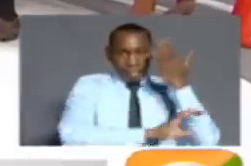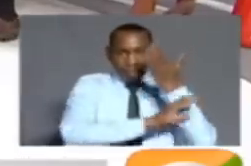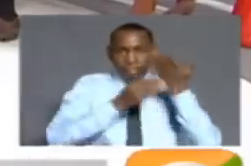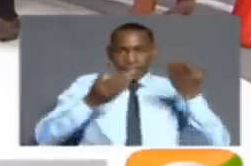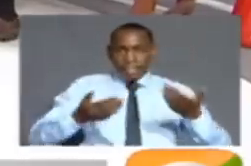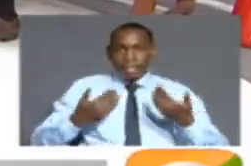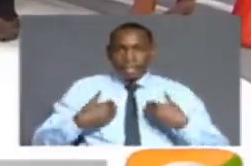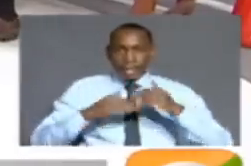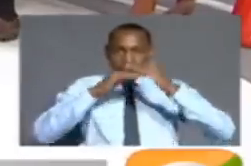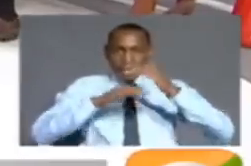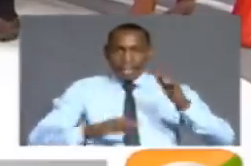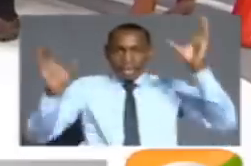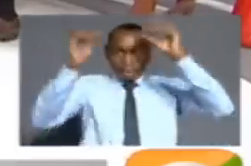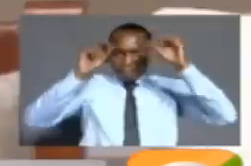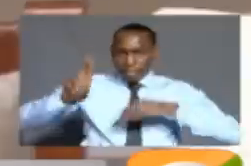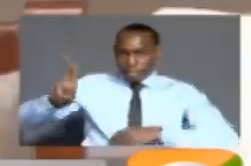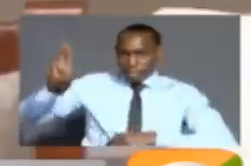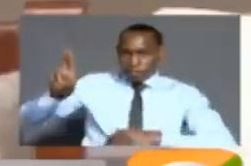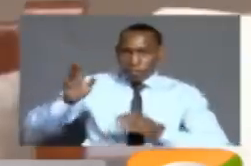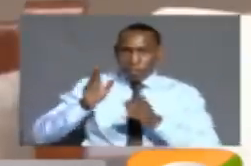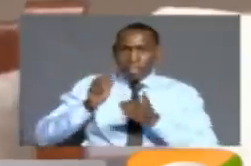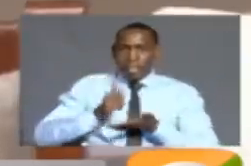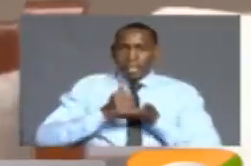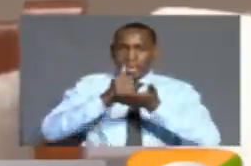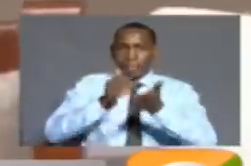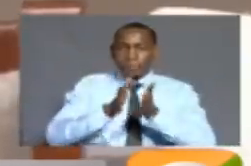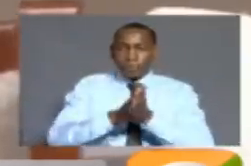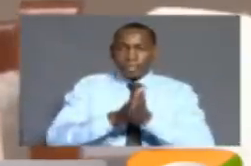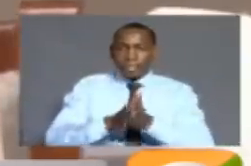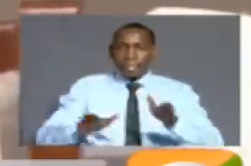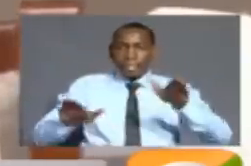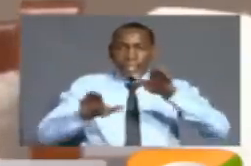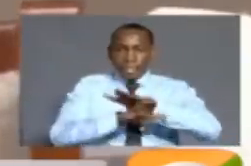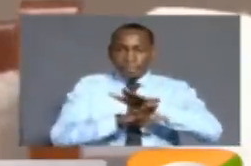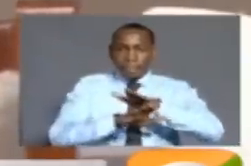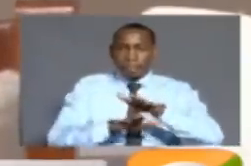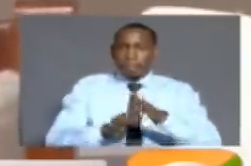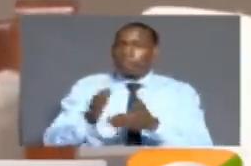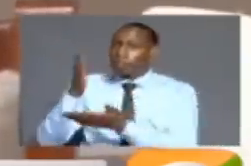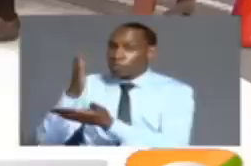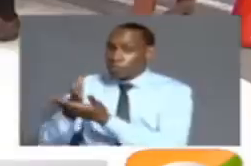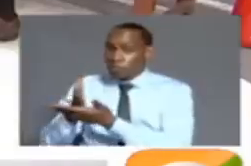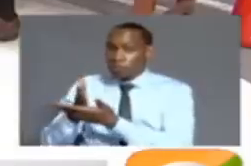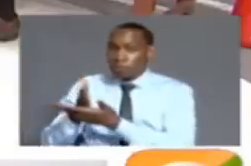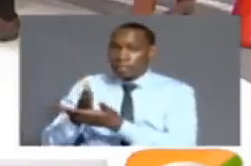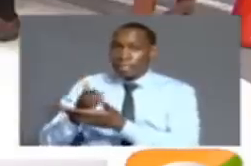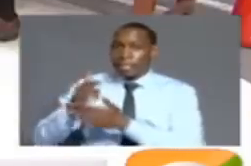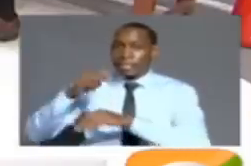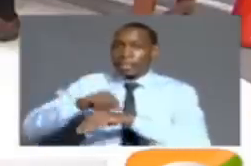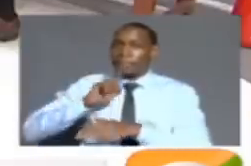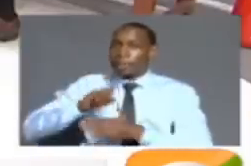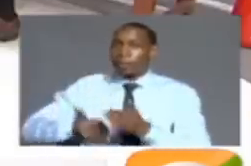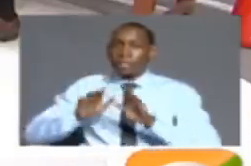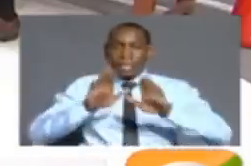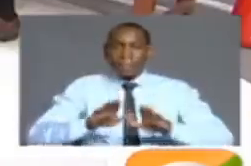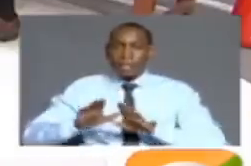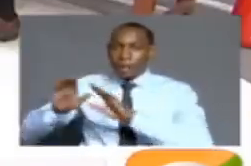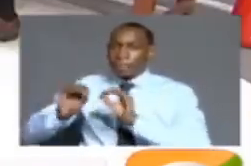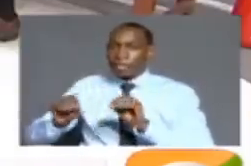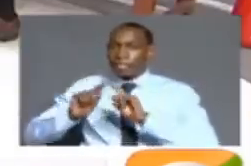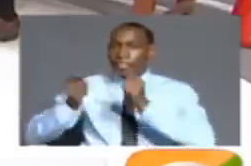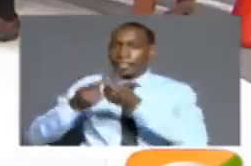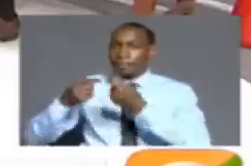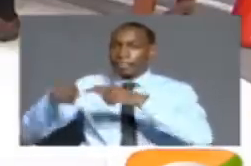under the President Uhuru Kenyatta, and he's assisted by his principal assistant. Really? Yes. When he William says Ruto. No campaigning, why are you people campaigning?